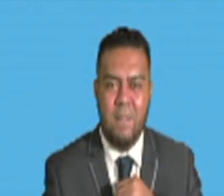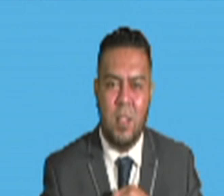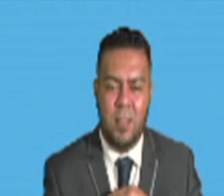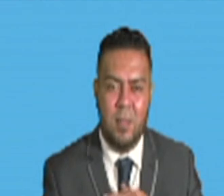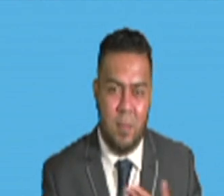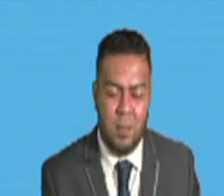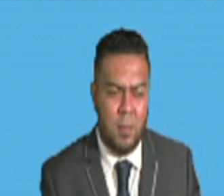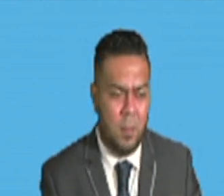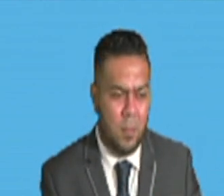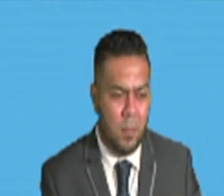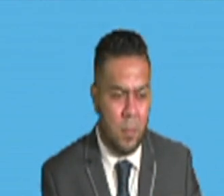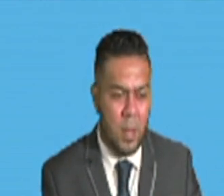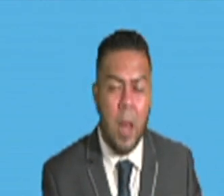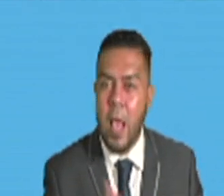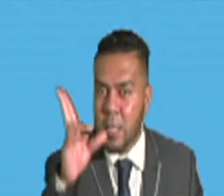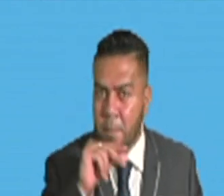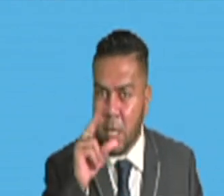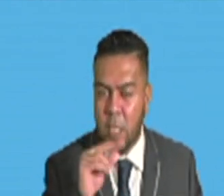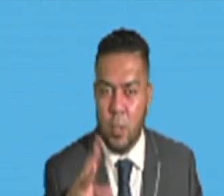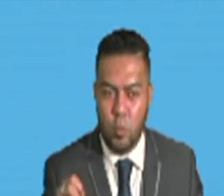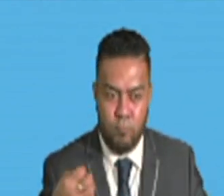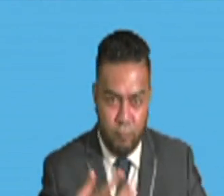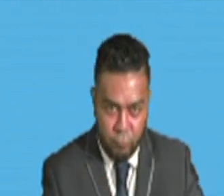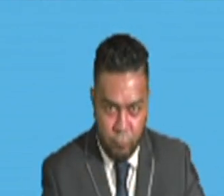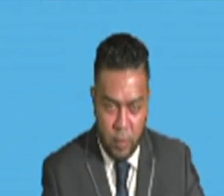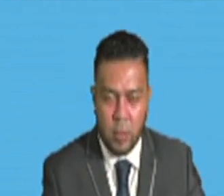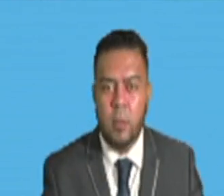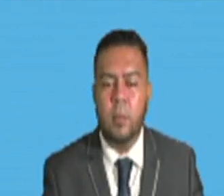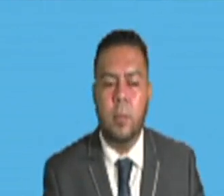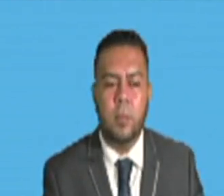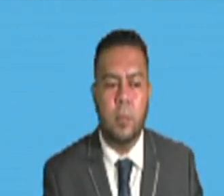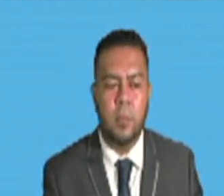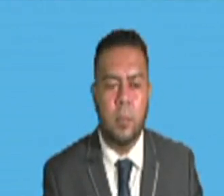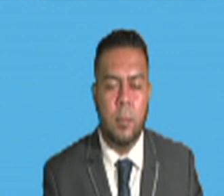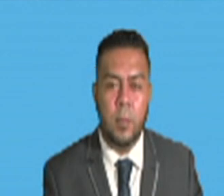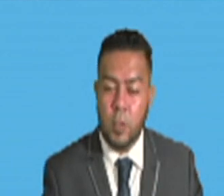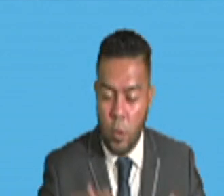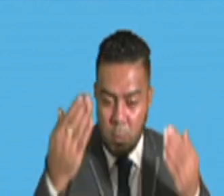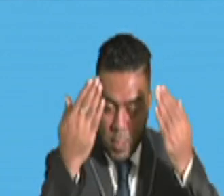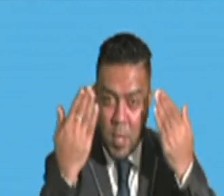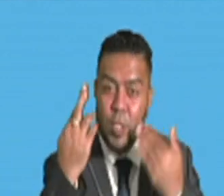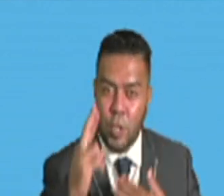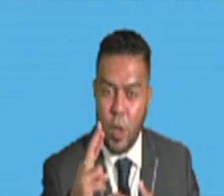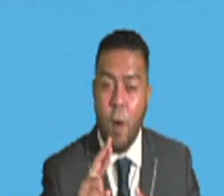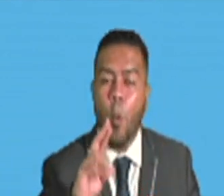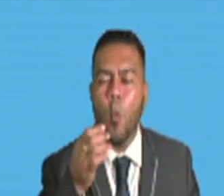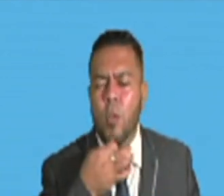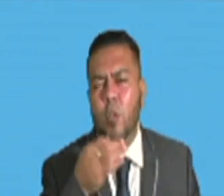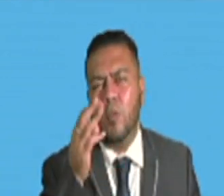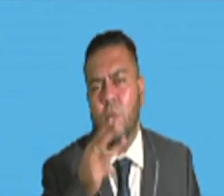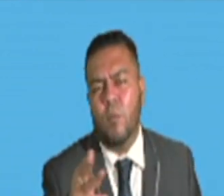society and has the ability to affect and fracture our society, Mr. Speaker, sir. So, Mr. Speaker, sir, with those